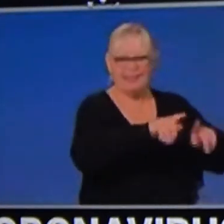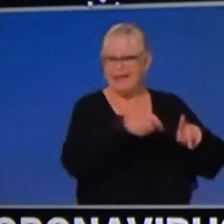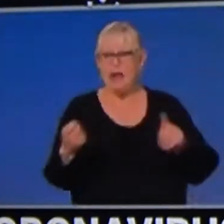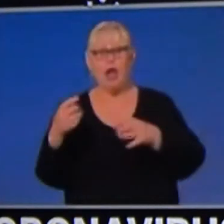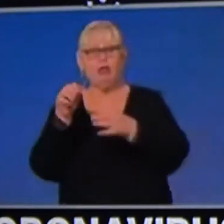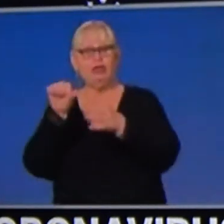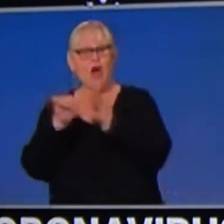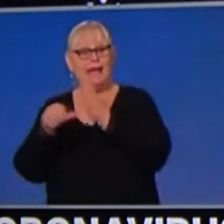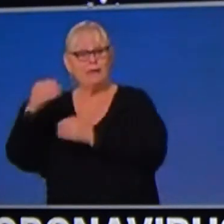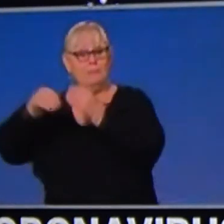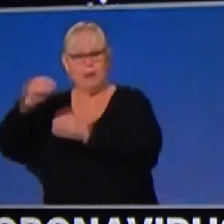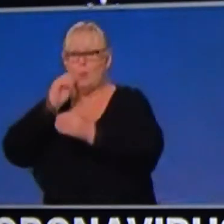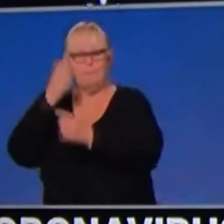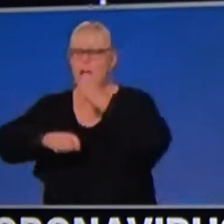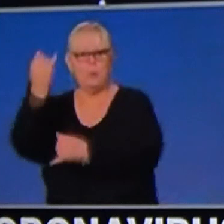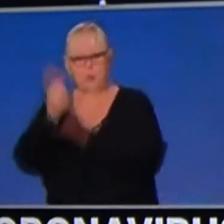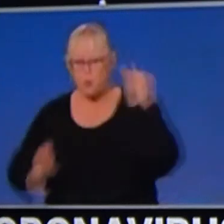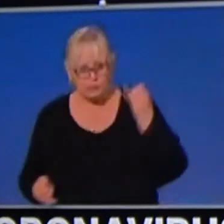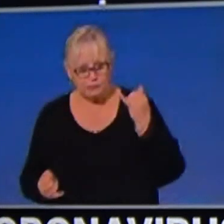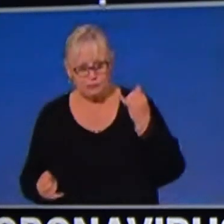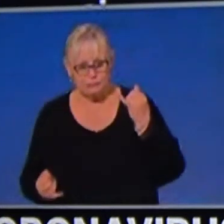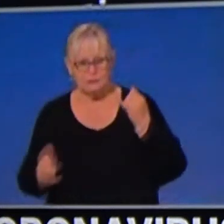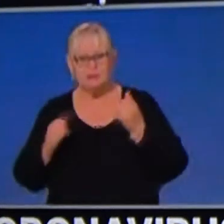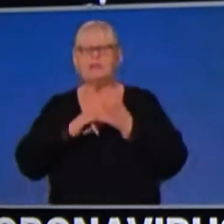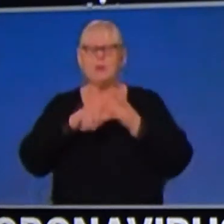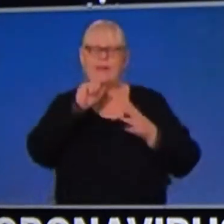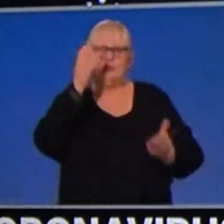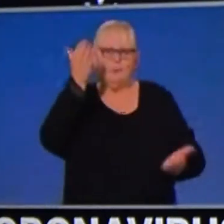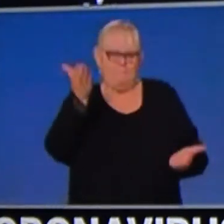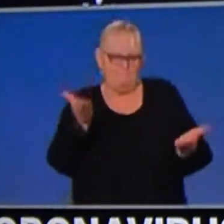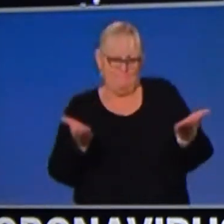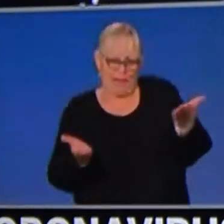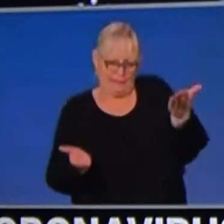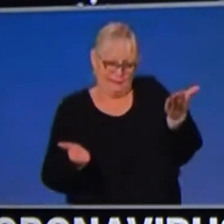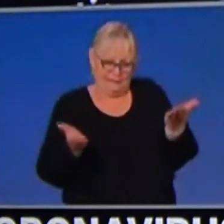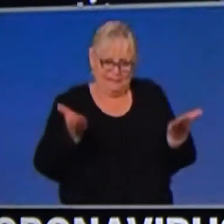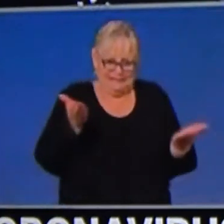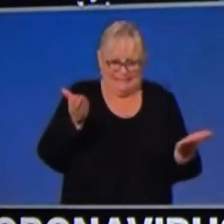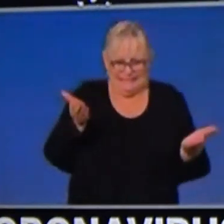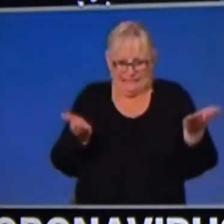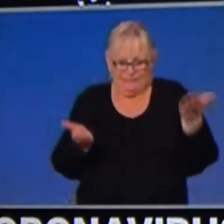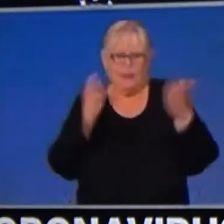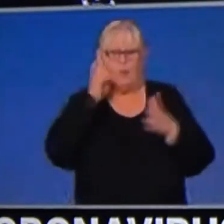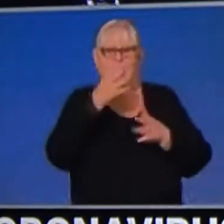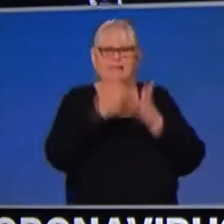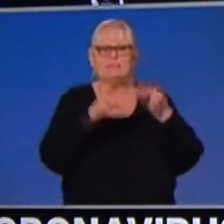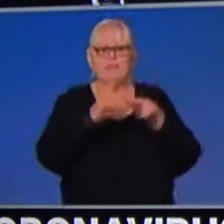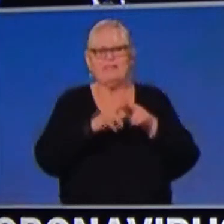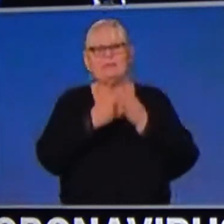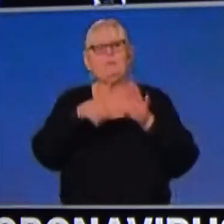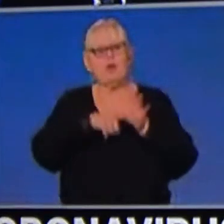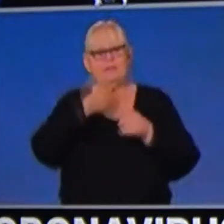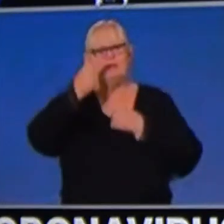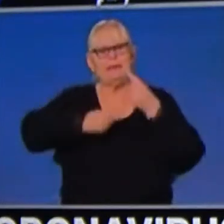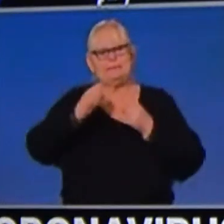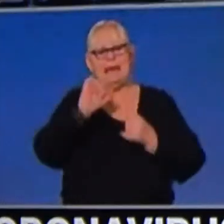will be even worse. And so we need to keep them finely balanced. That's what we're seeking to do. And I'm going to ask Professor Murphy now to take you through